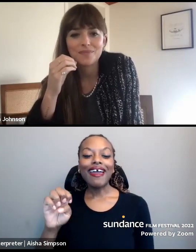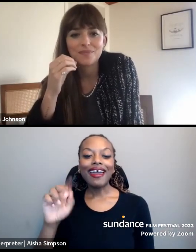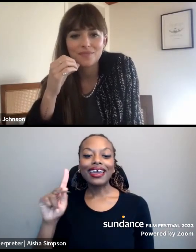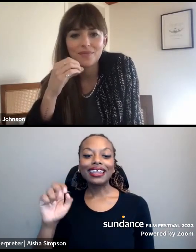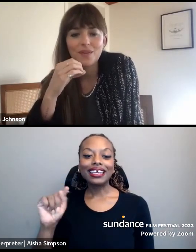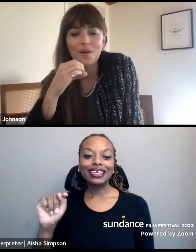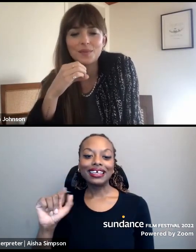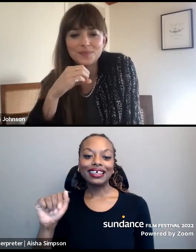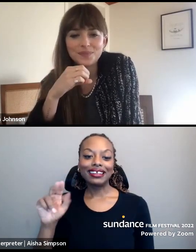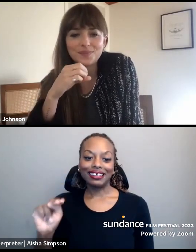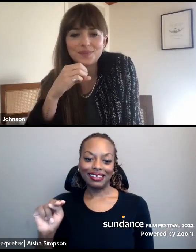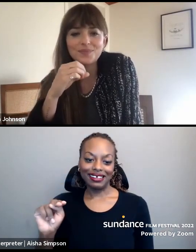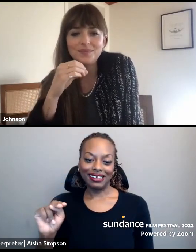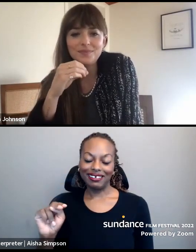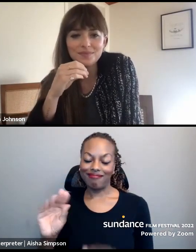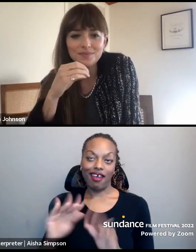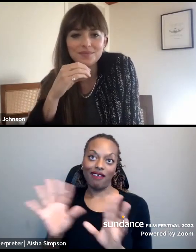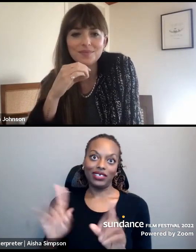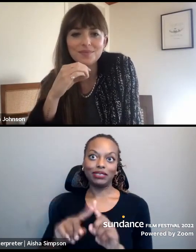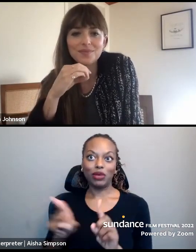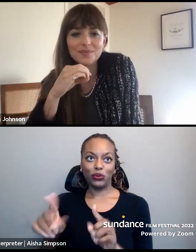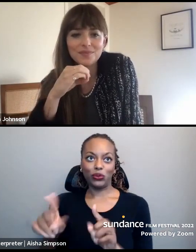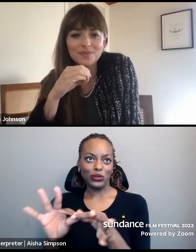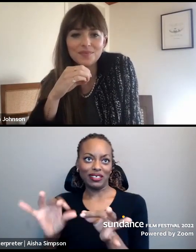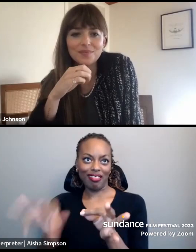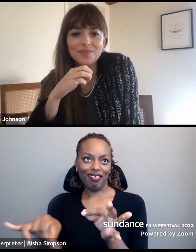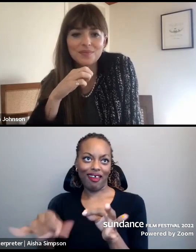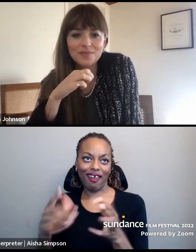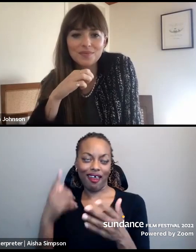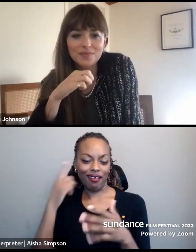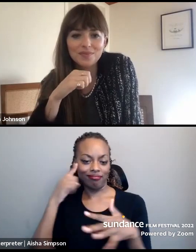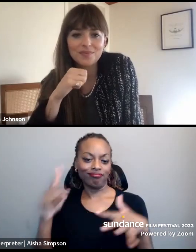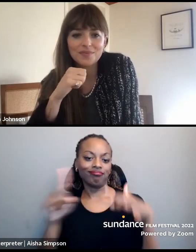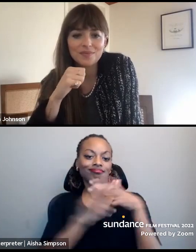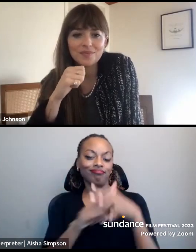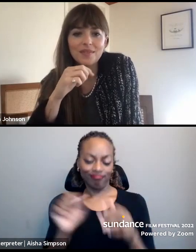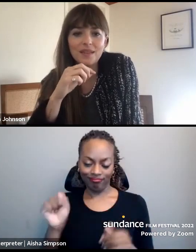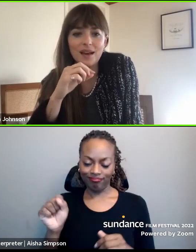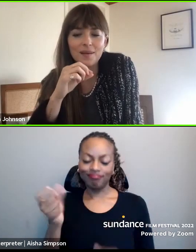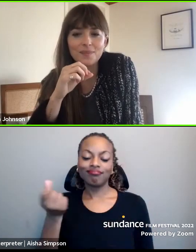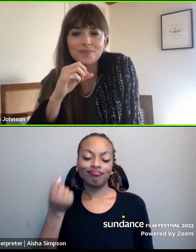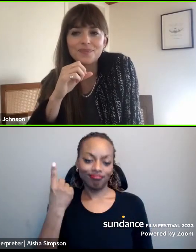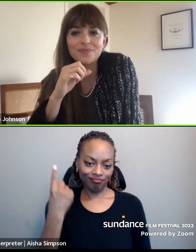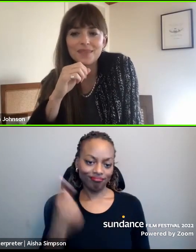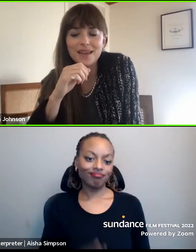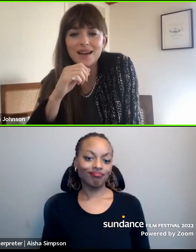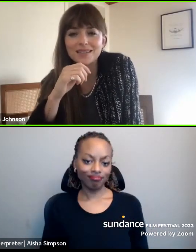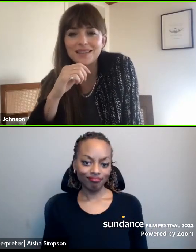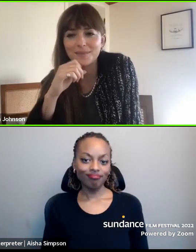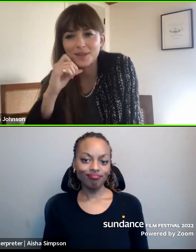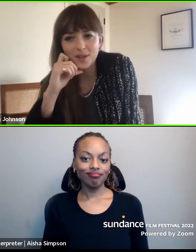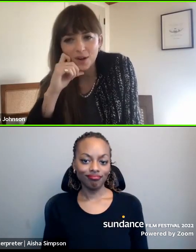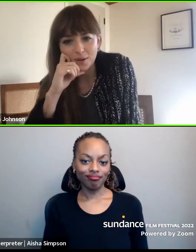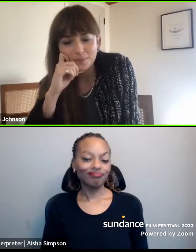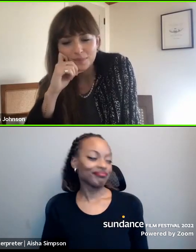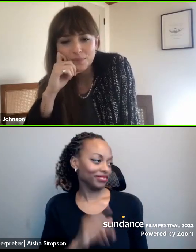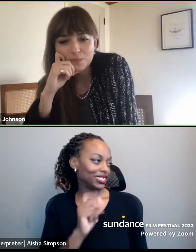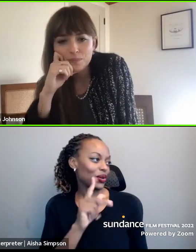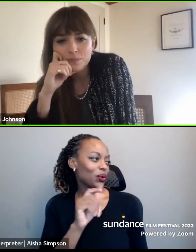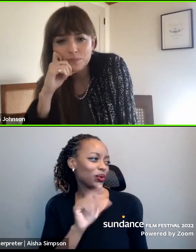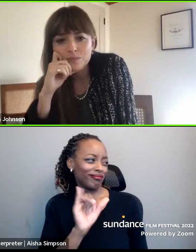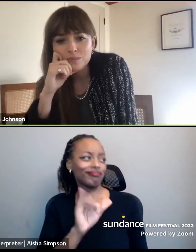obviously. But when you said that, I I totally understand. yeah, yeah, same. Good